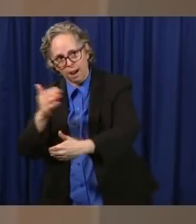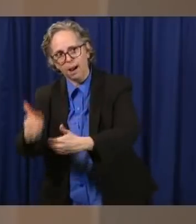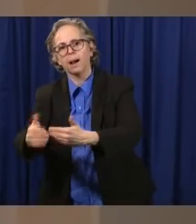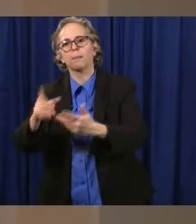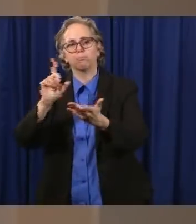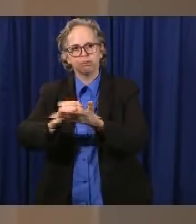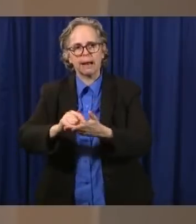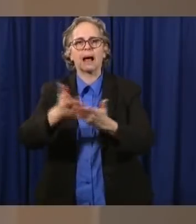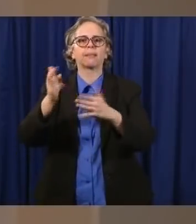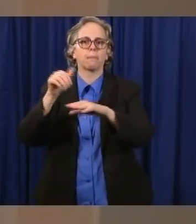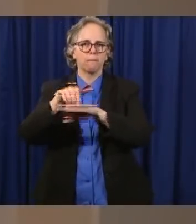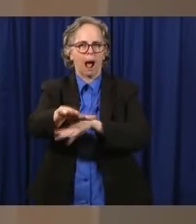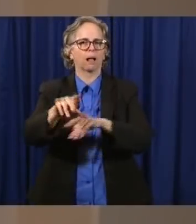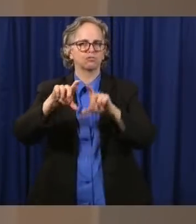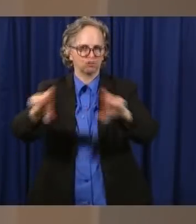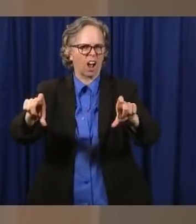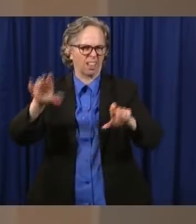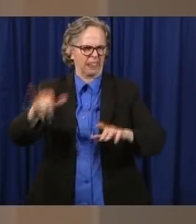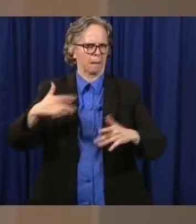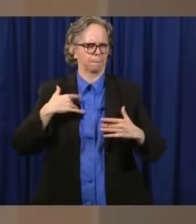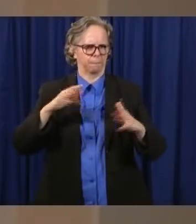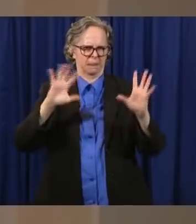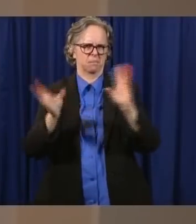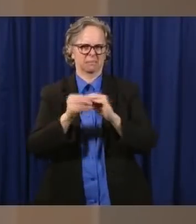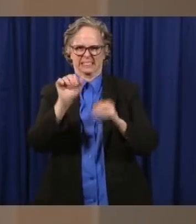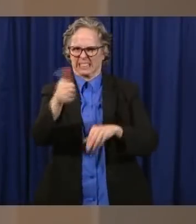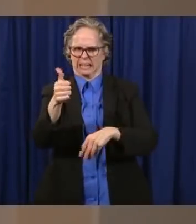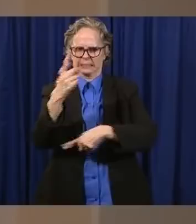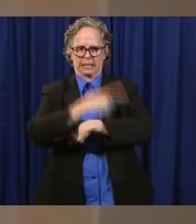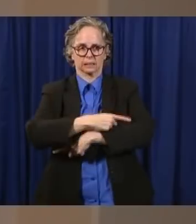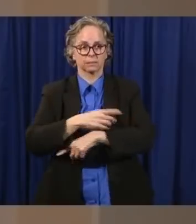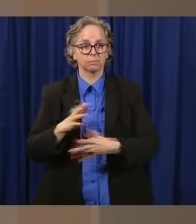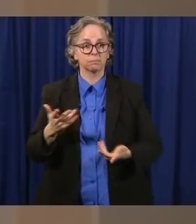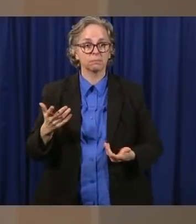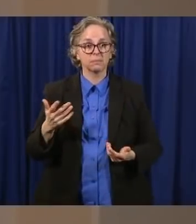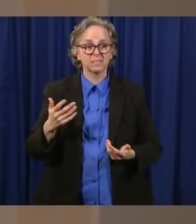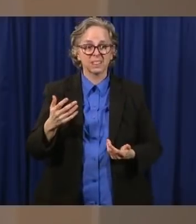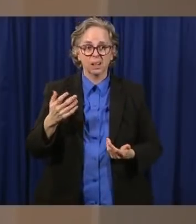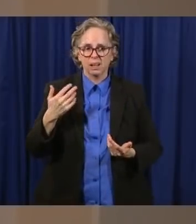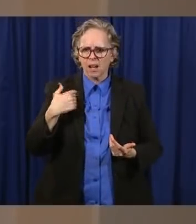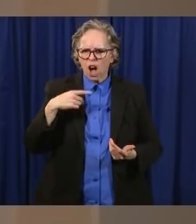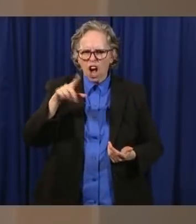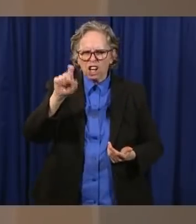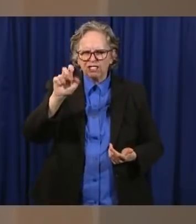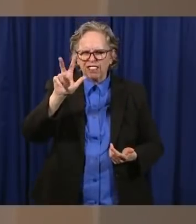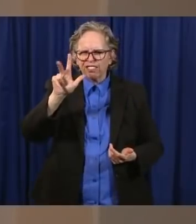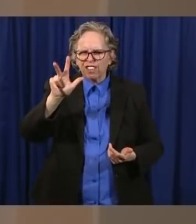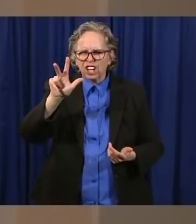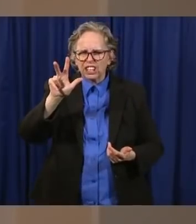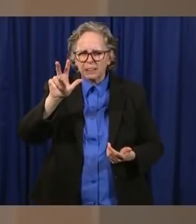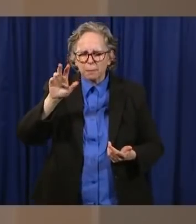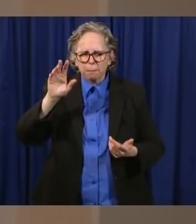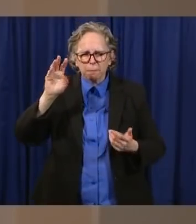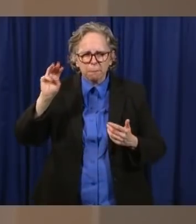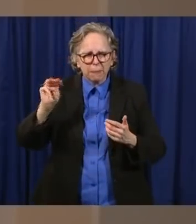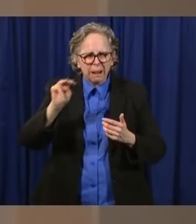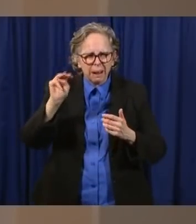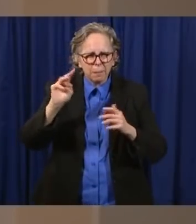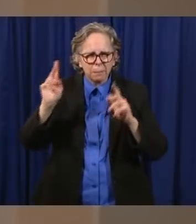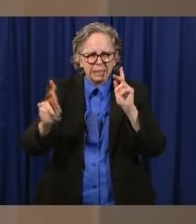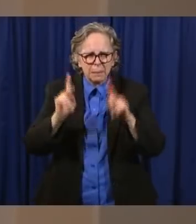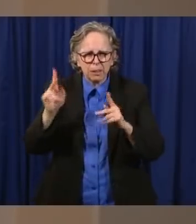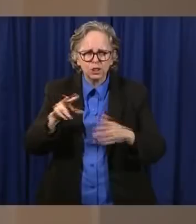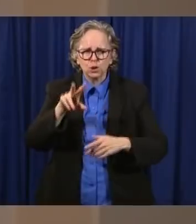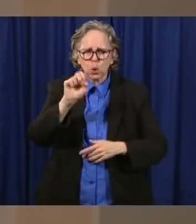circumstance, we have already sent out $132 million to 207,000 of those